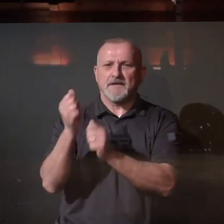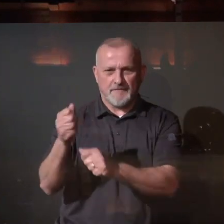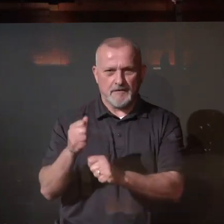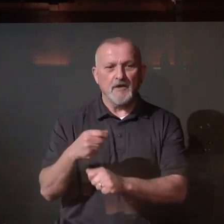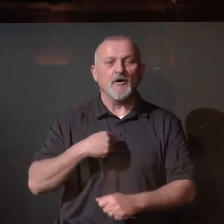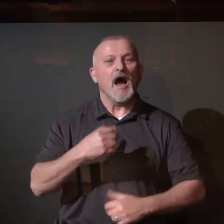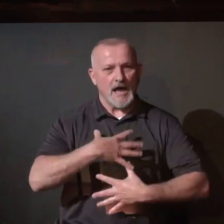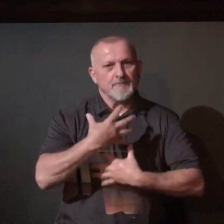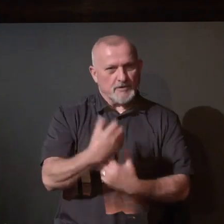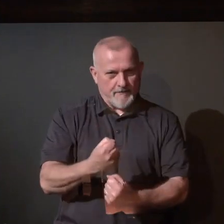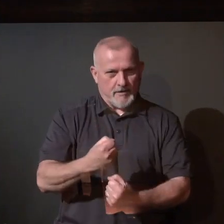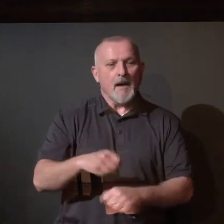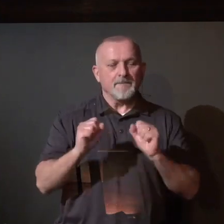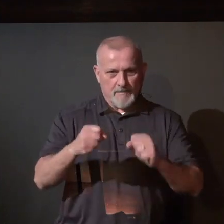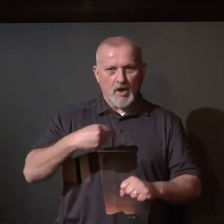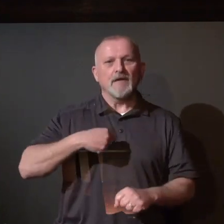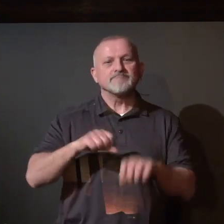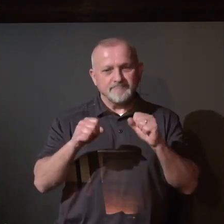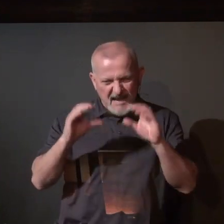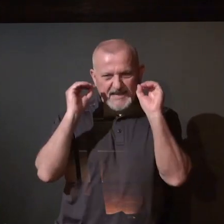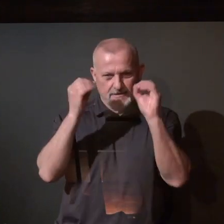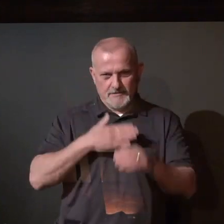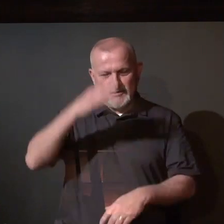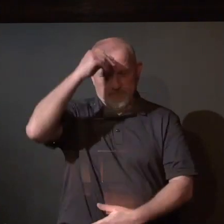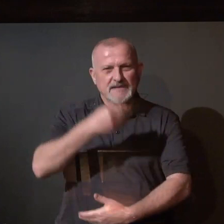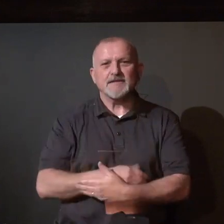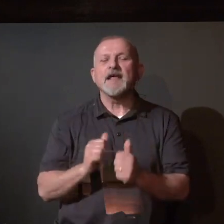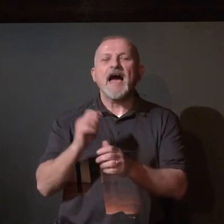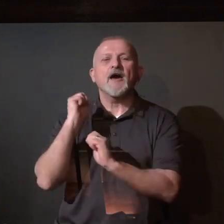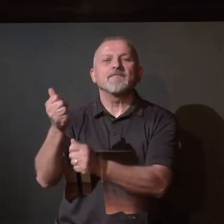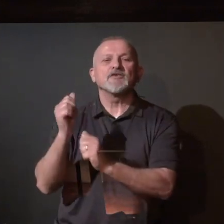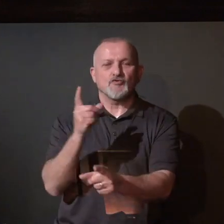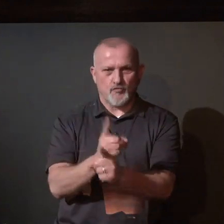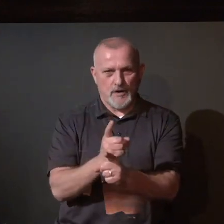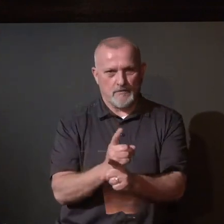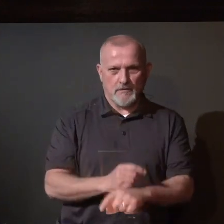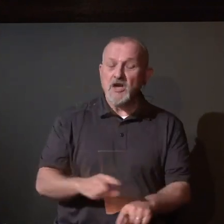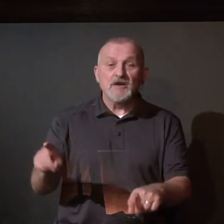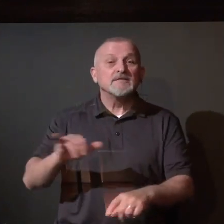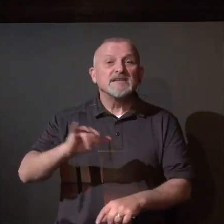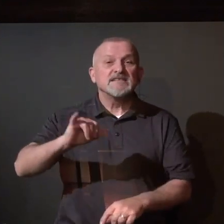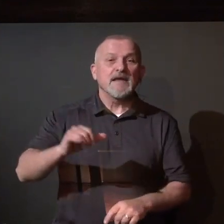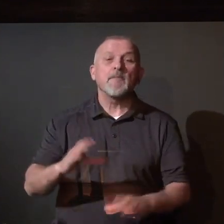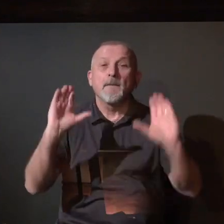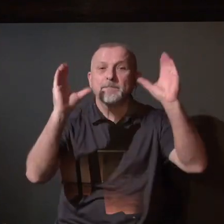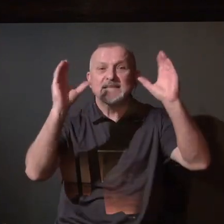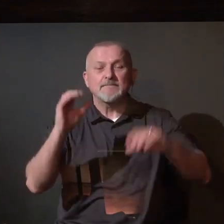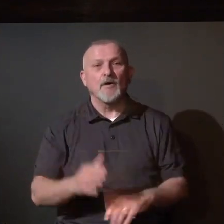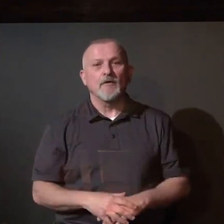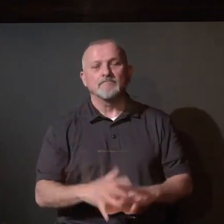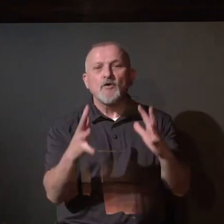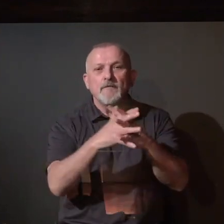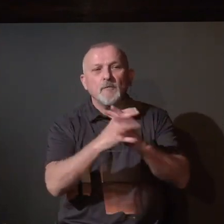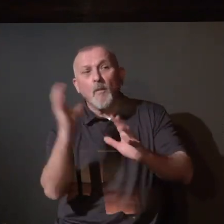son how to do it. My son didn't know how to shoot a basketball or dribble or throw a football. You know what I did? I got him out into the yard, and I modeled it with my life, and I